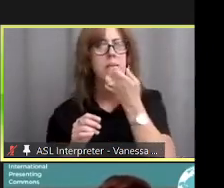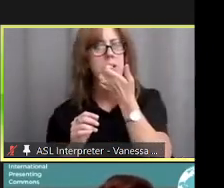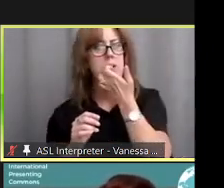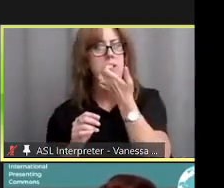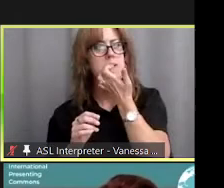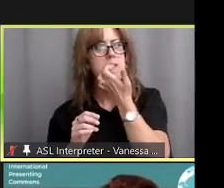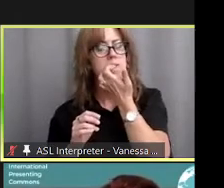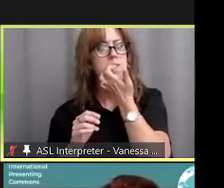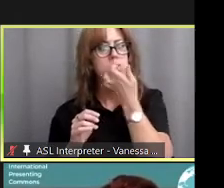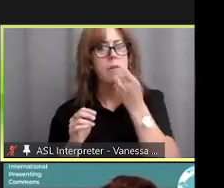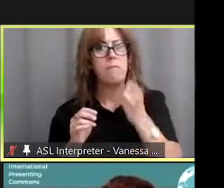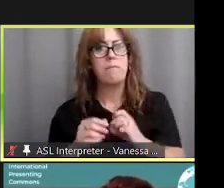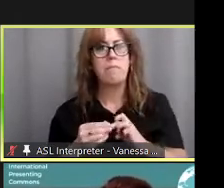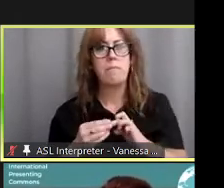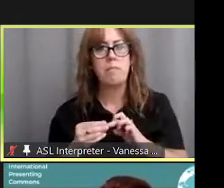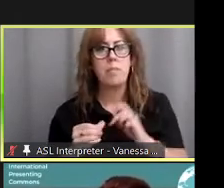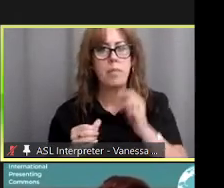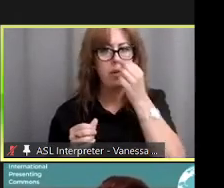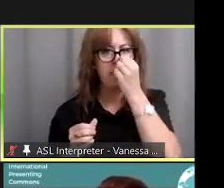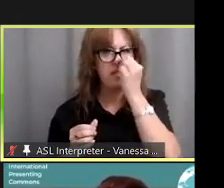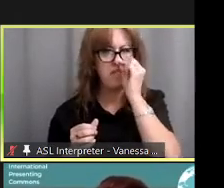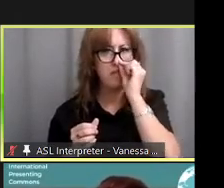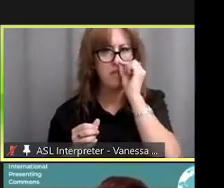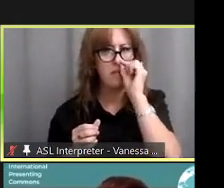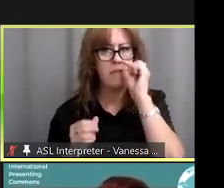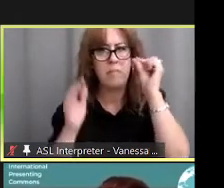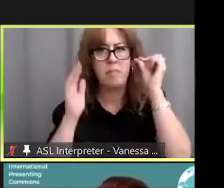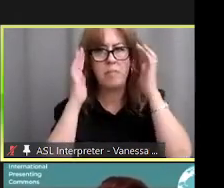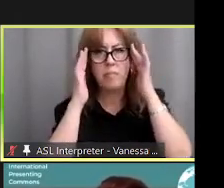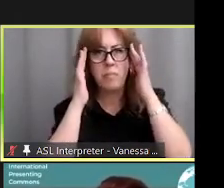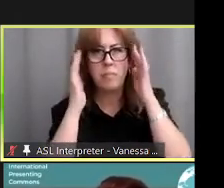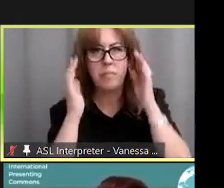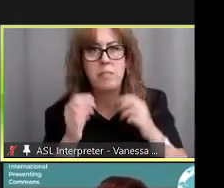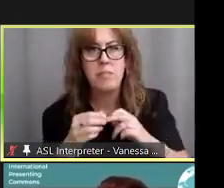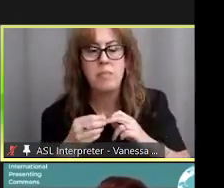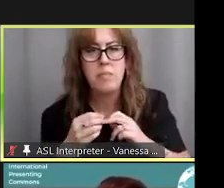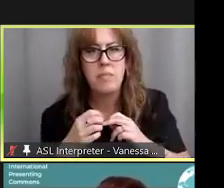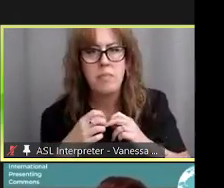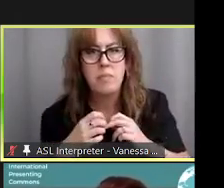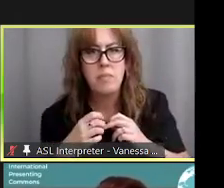is movement for sure. And we need symbols.